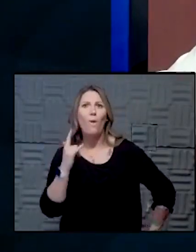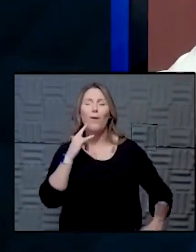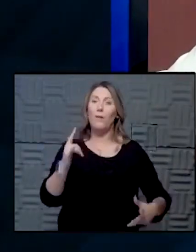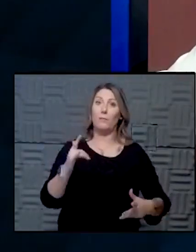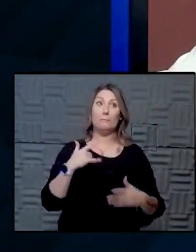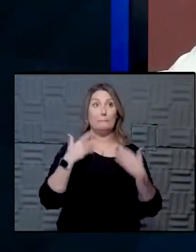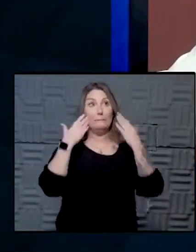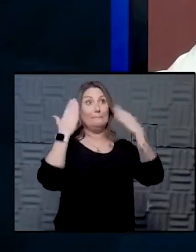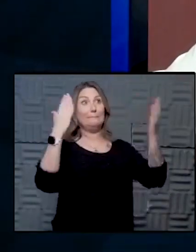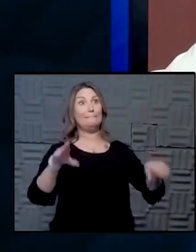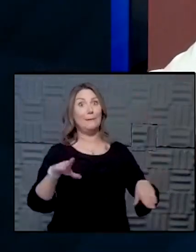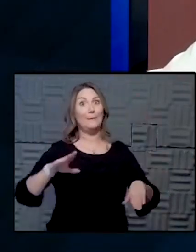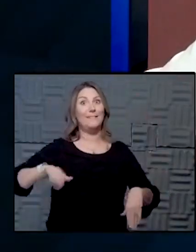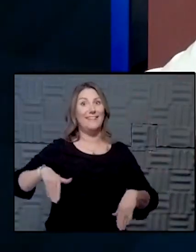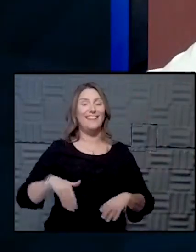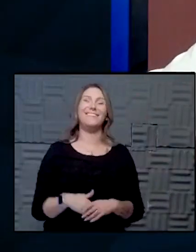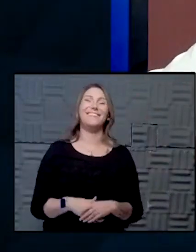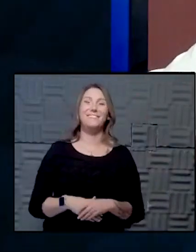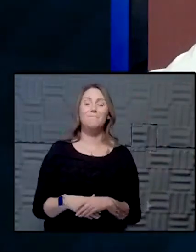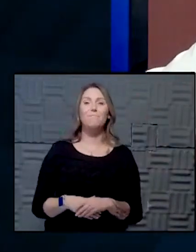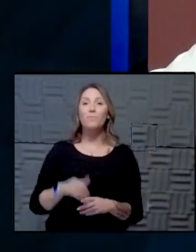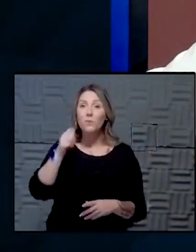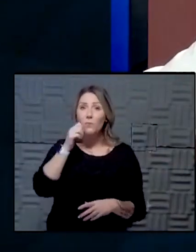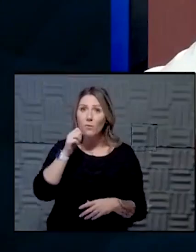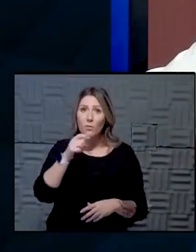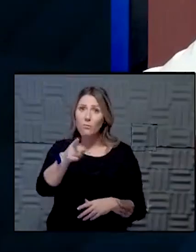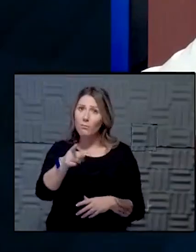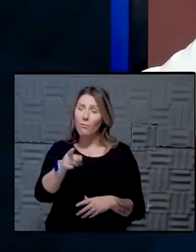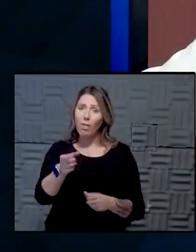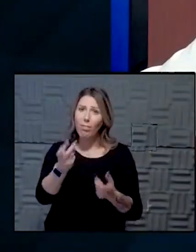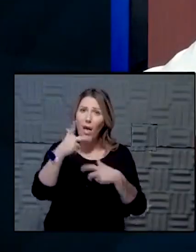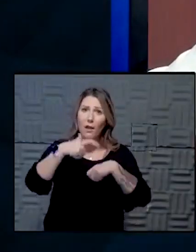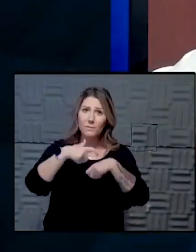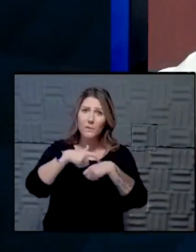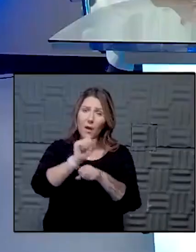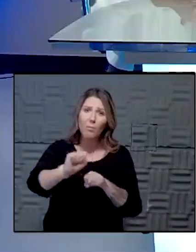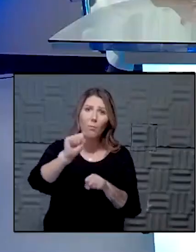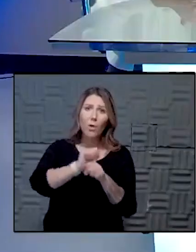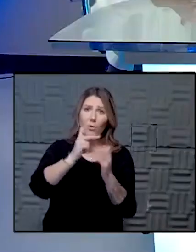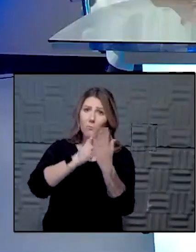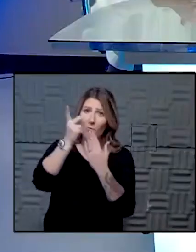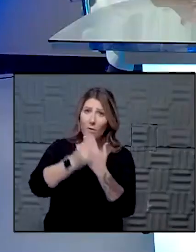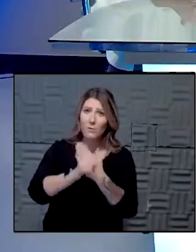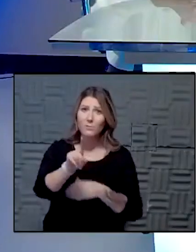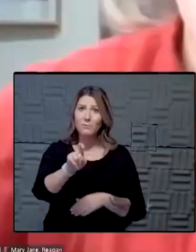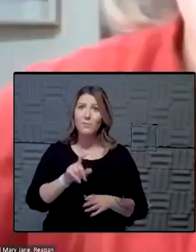idea. So girls, did you spend a lot of time on this project?